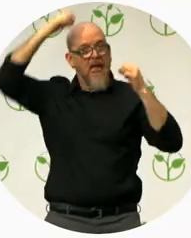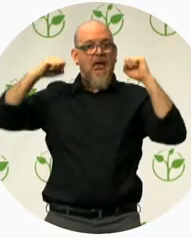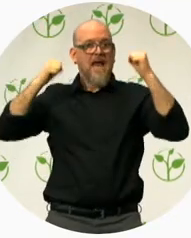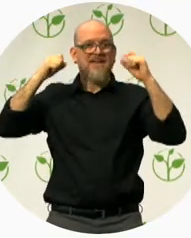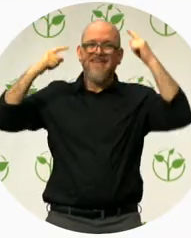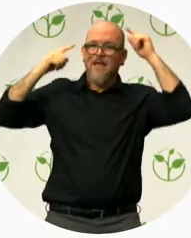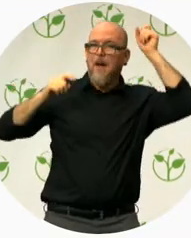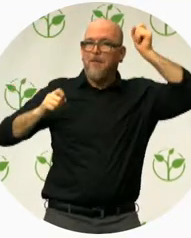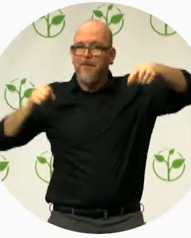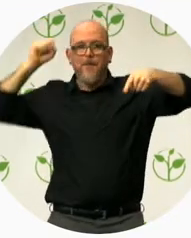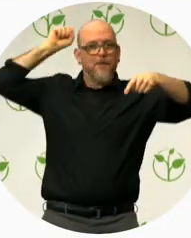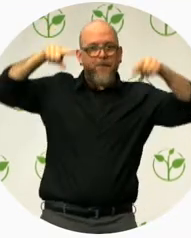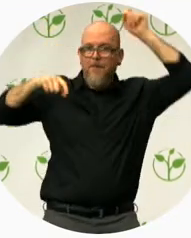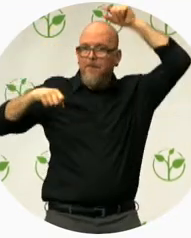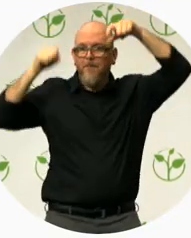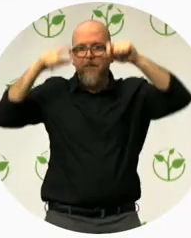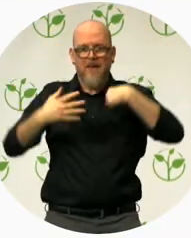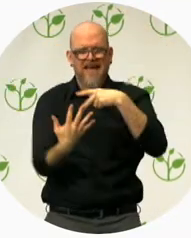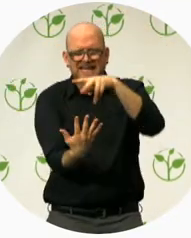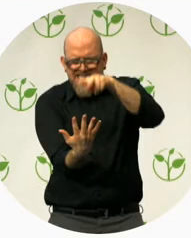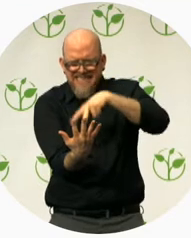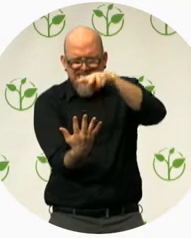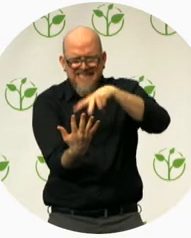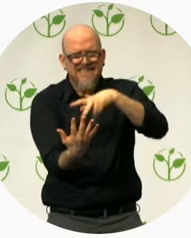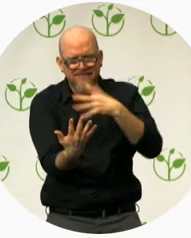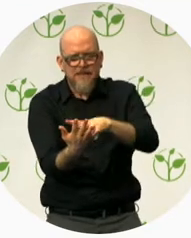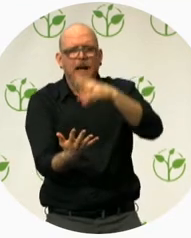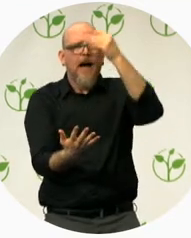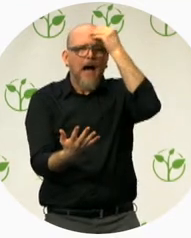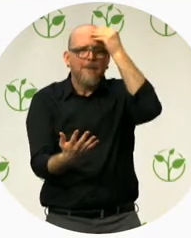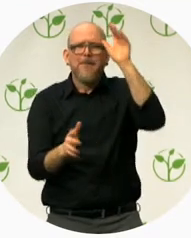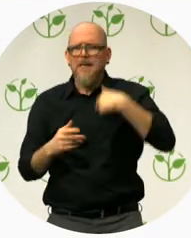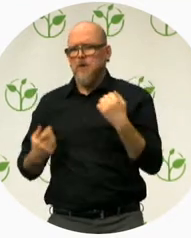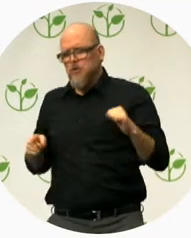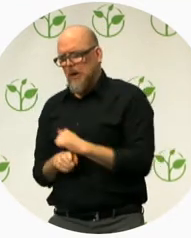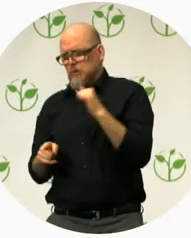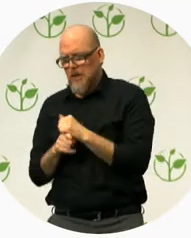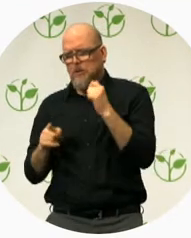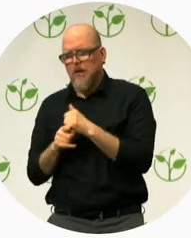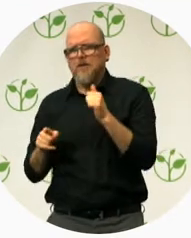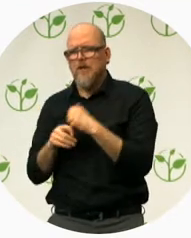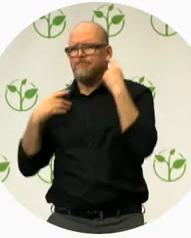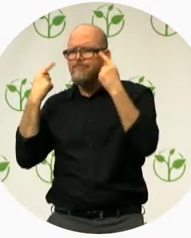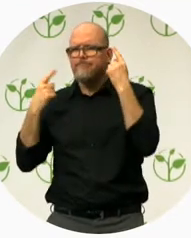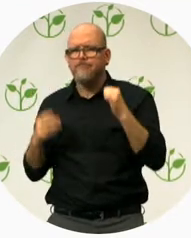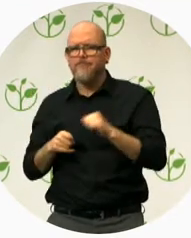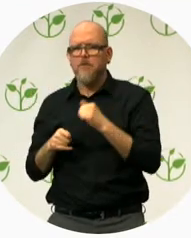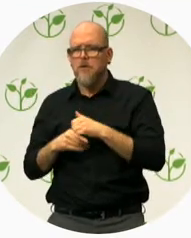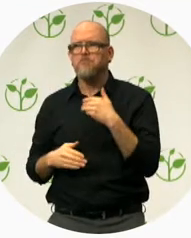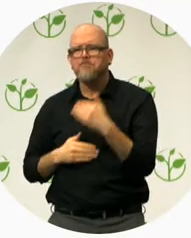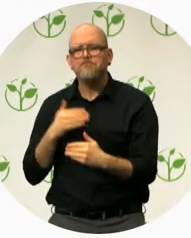that hypothesis, and after some weeks of training, I could